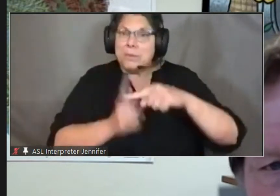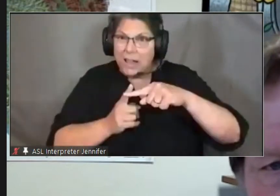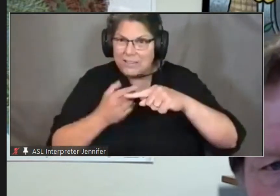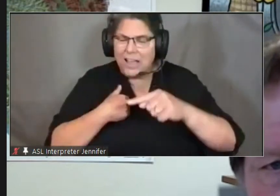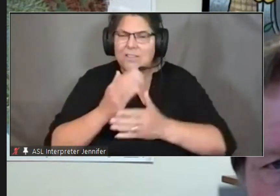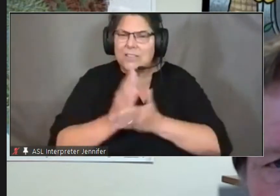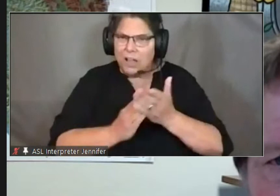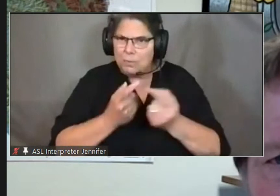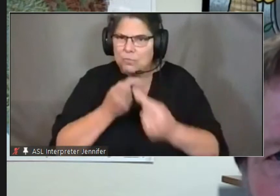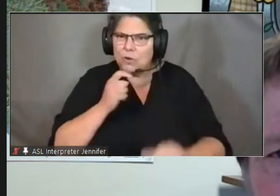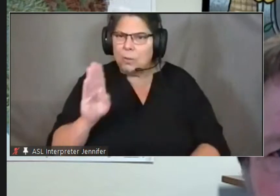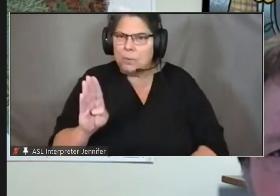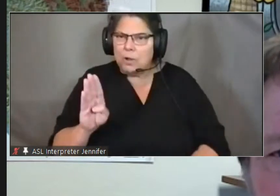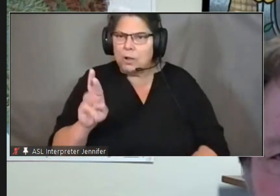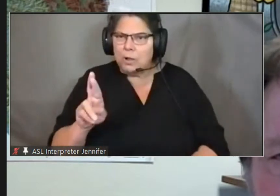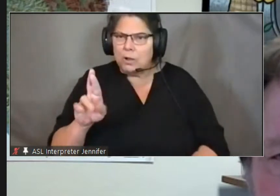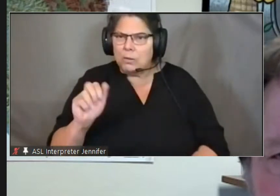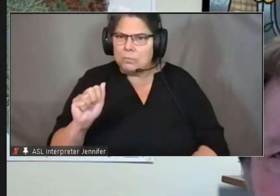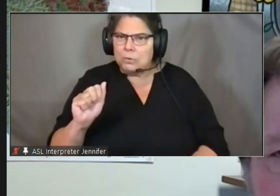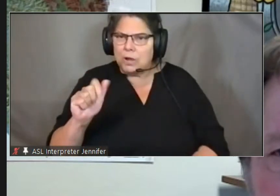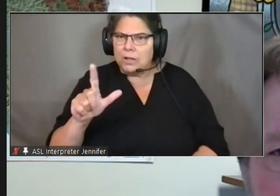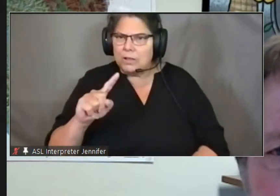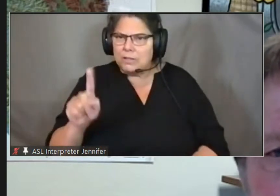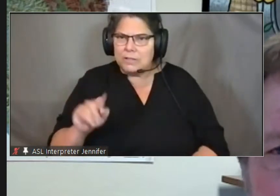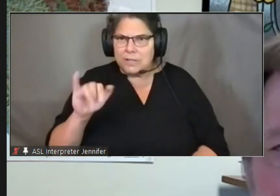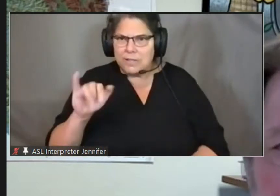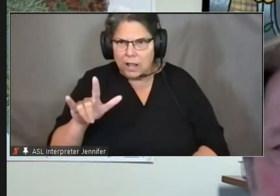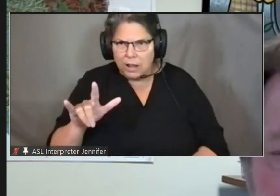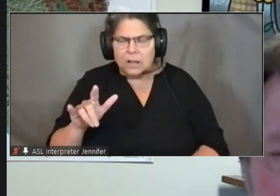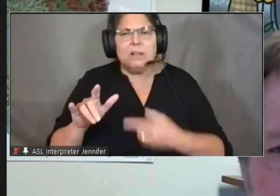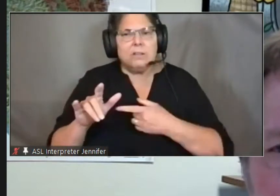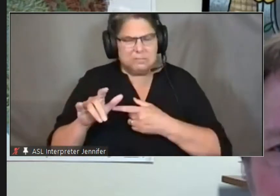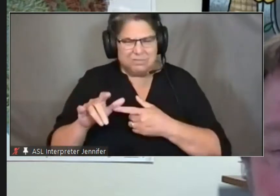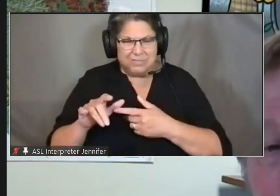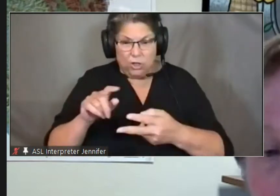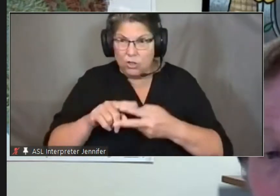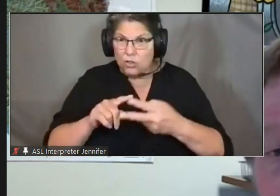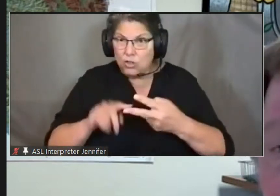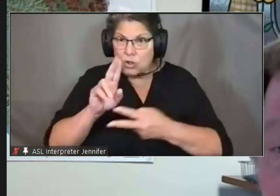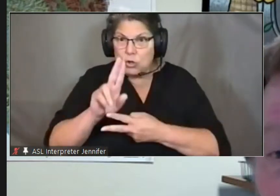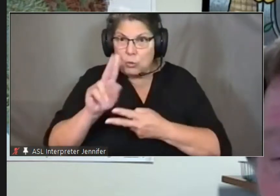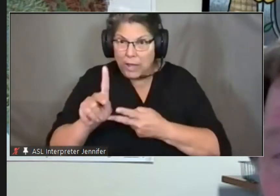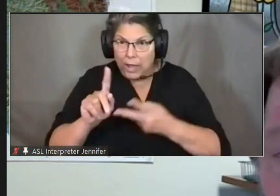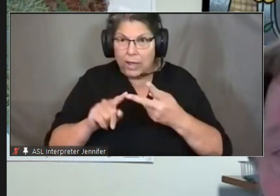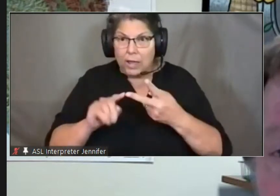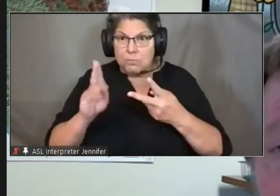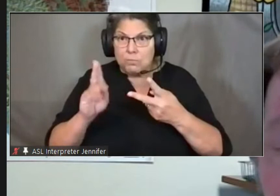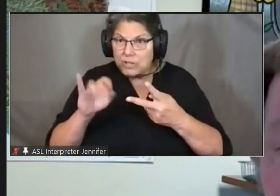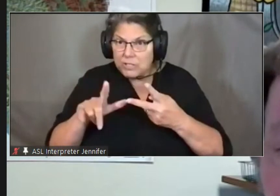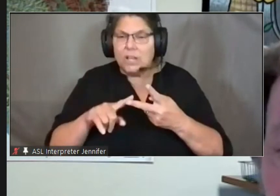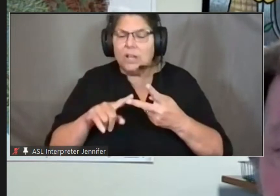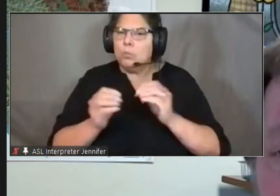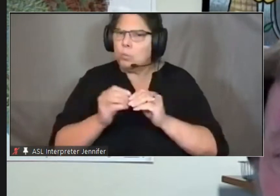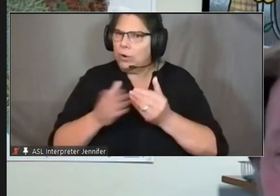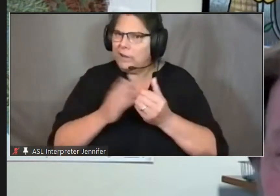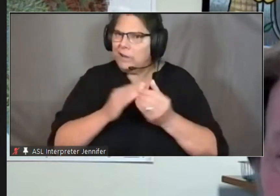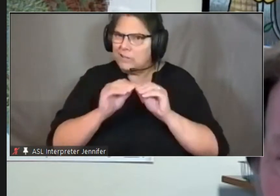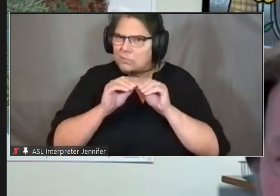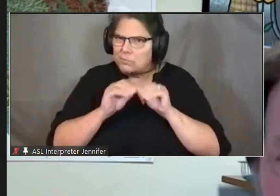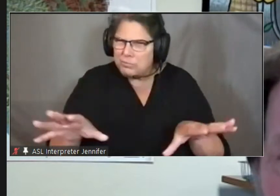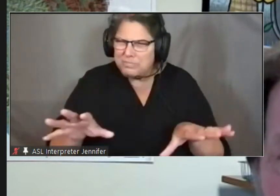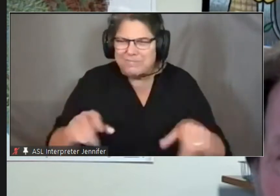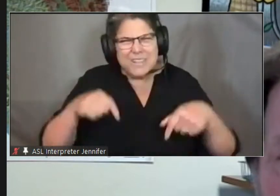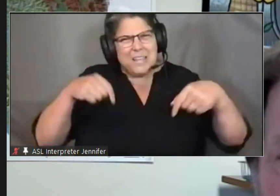in our county. These are more transmissible. They're not nearly in our county, as far as we know, as much as some